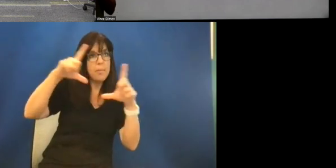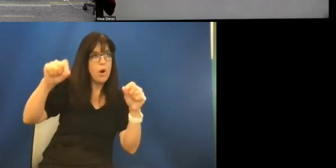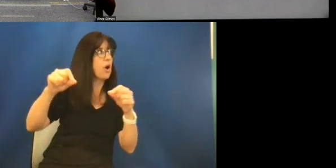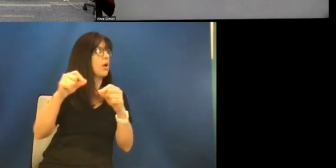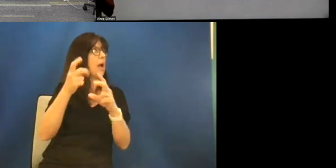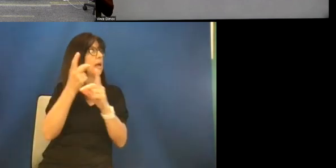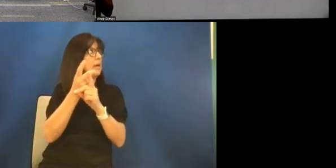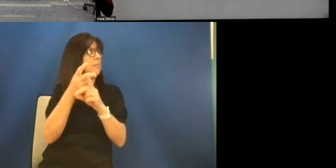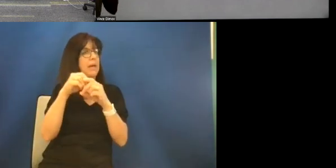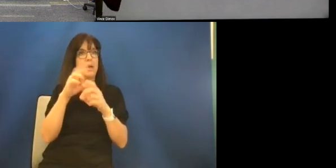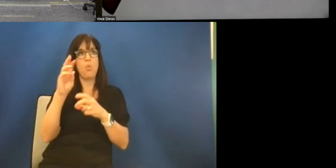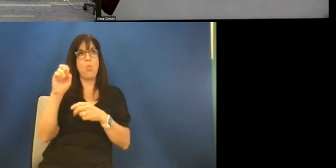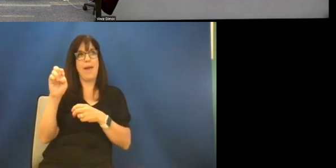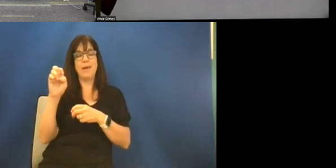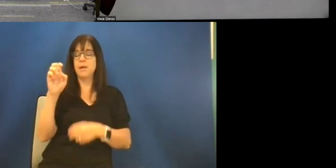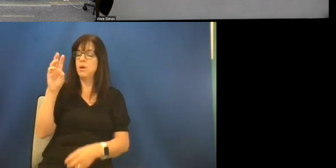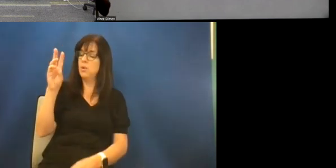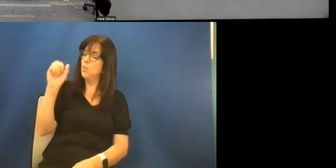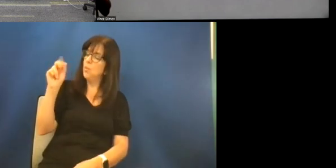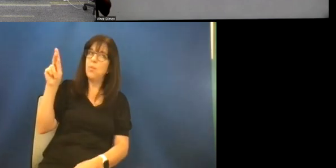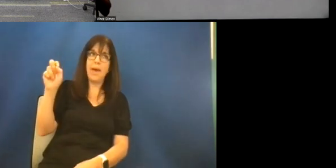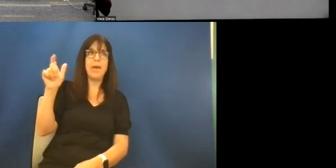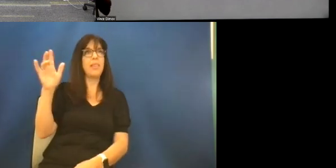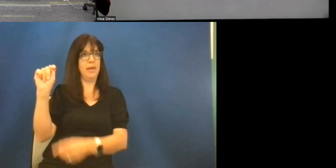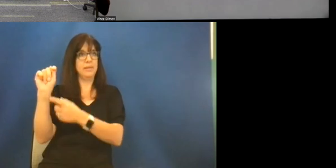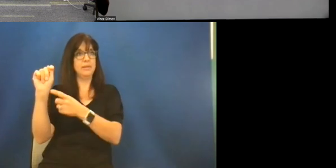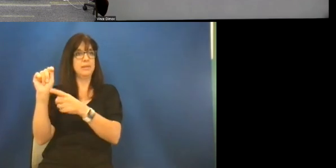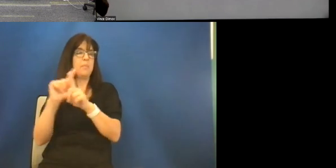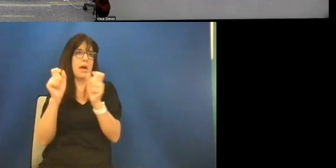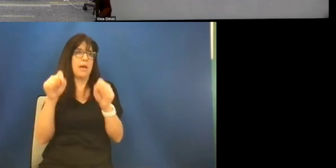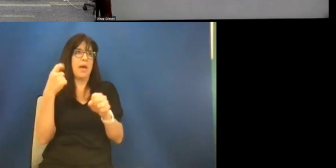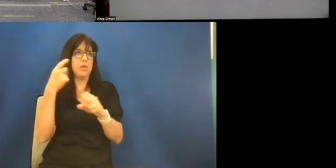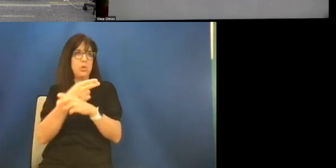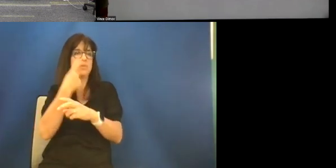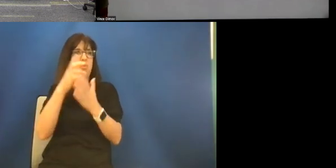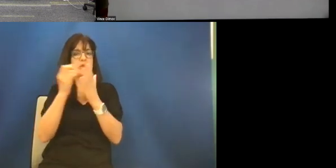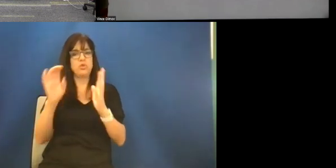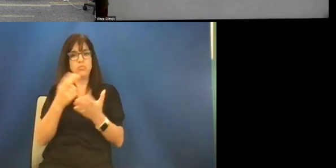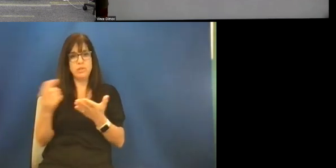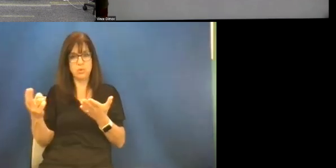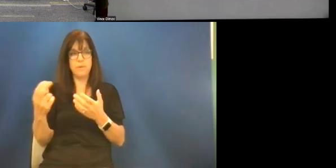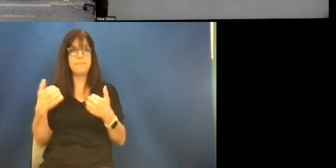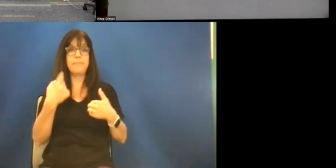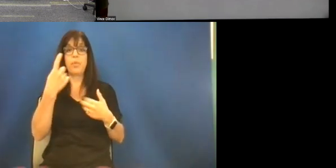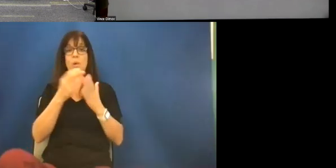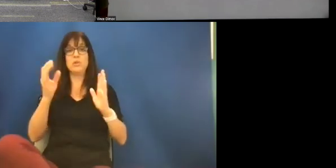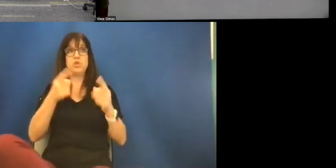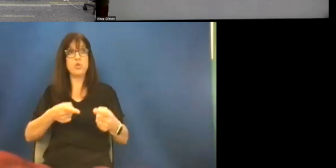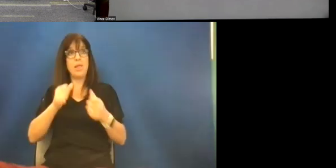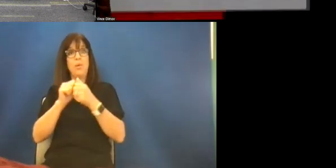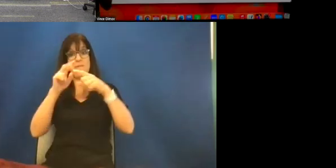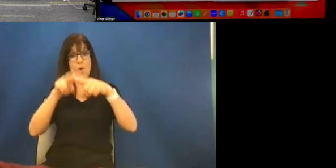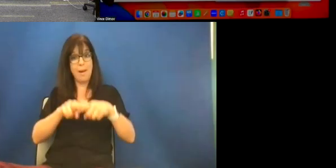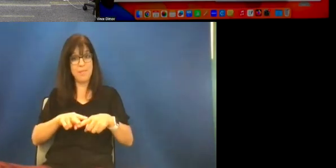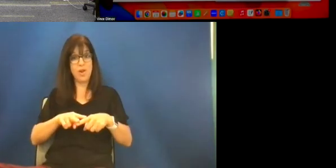I keep it all in a Wakelet, but you can also do it for student resources. I have a student who's struggling with all the vocab